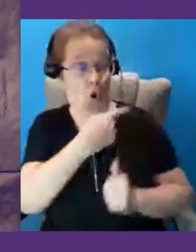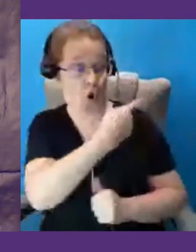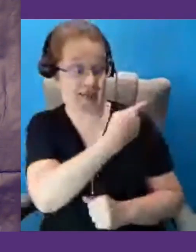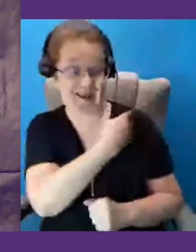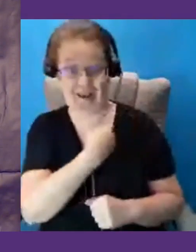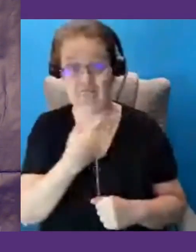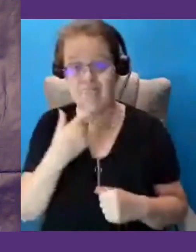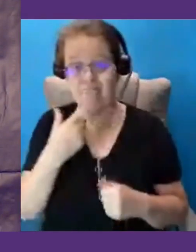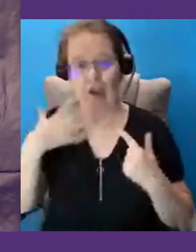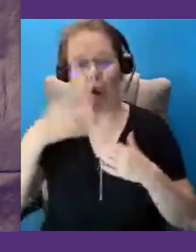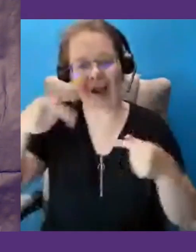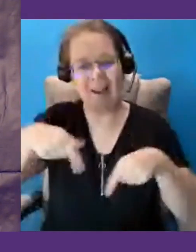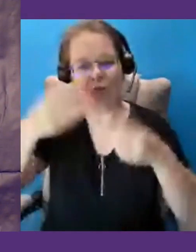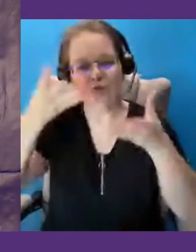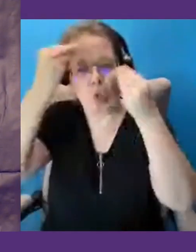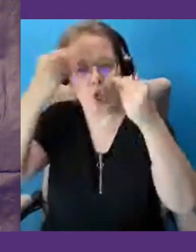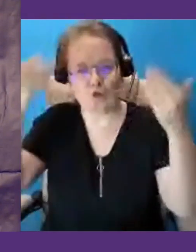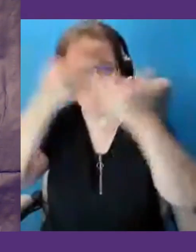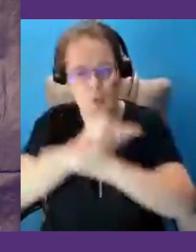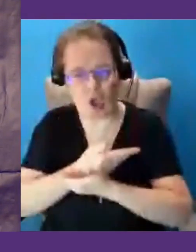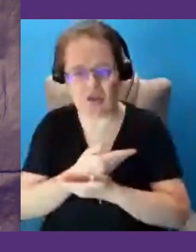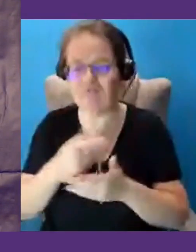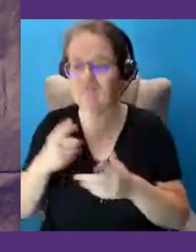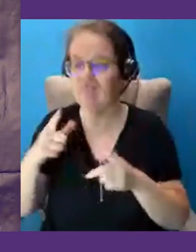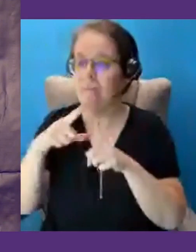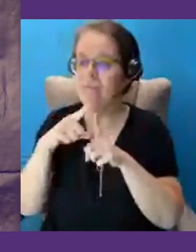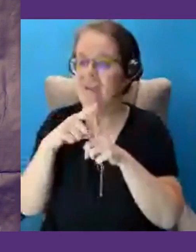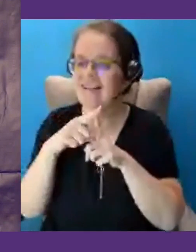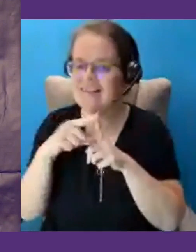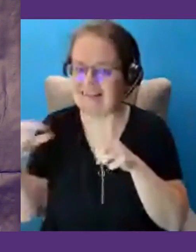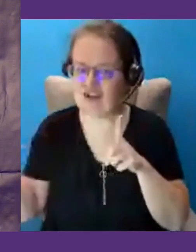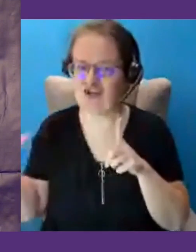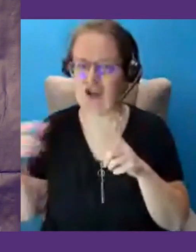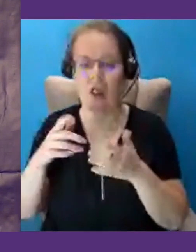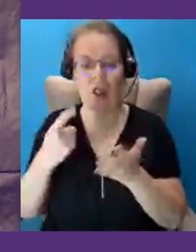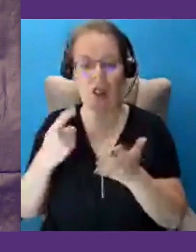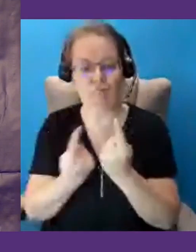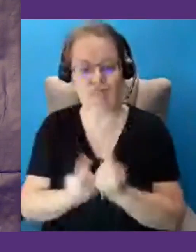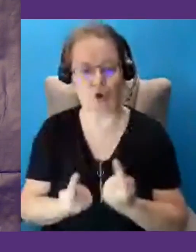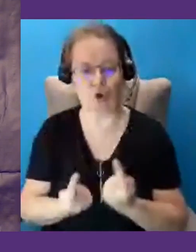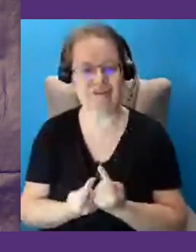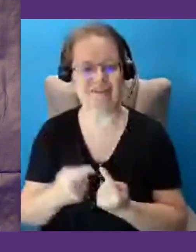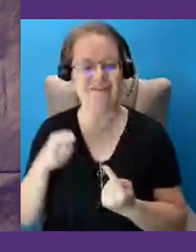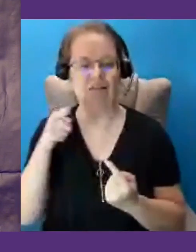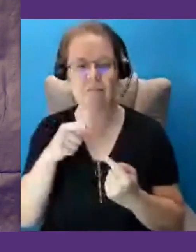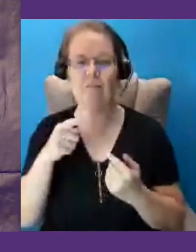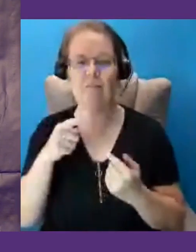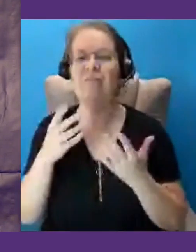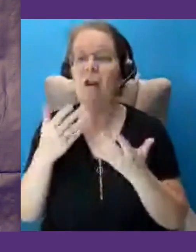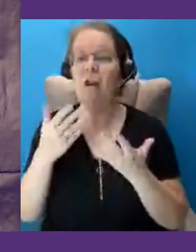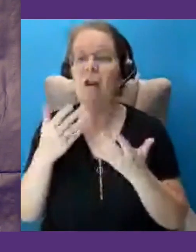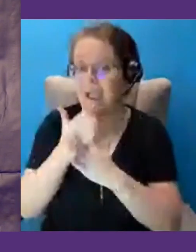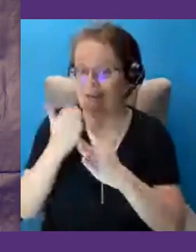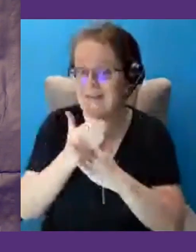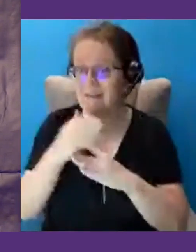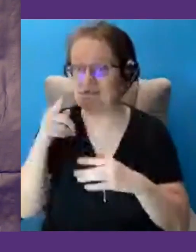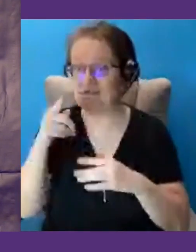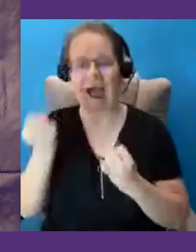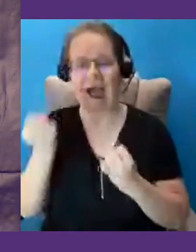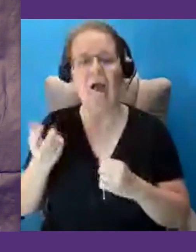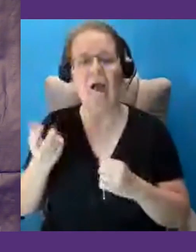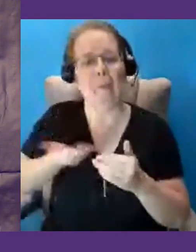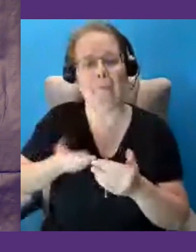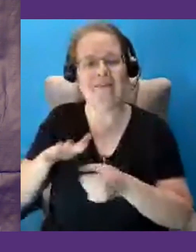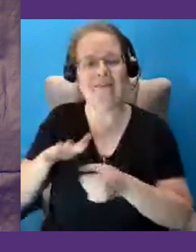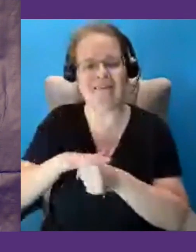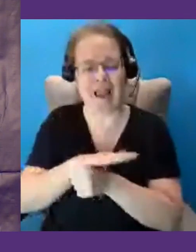for ensuring that digital products are accessible, there is very much a business case, an indisputable business case to it. Our